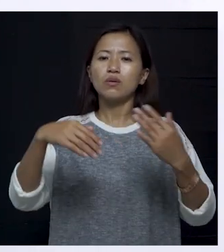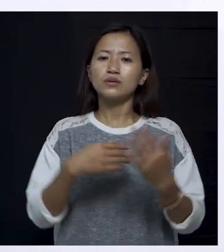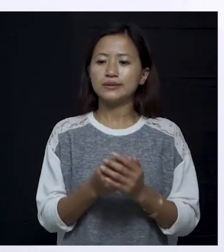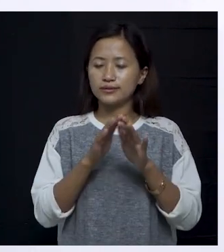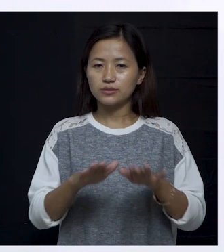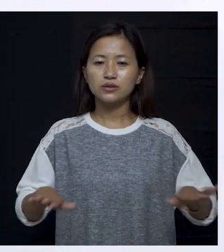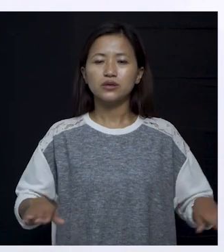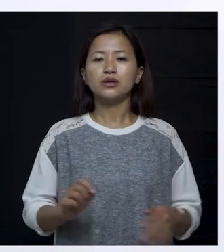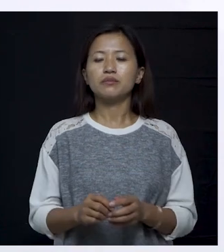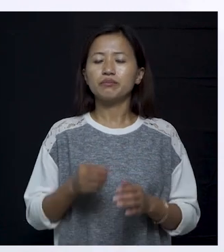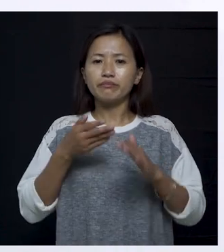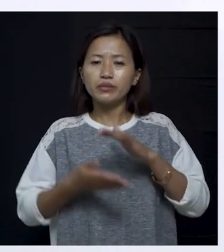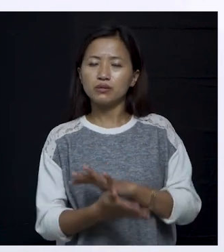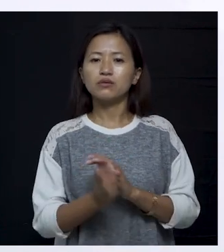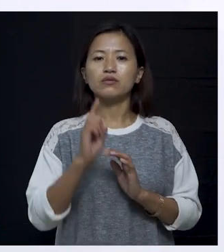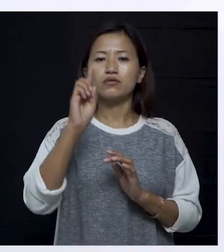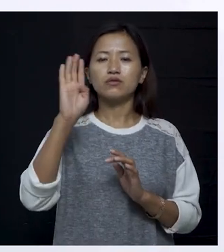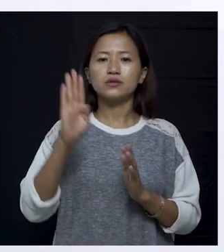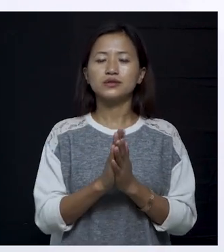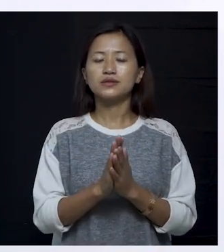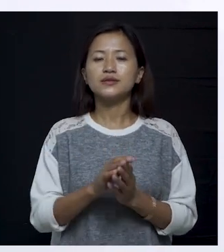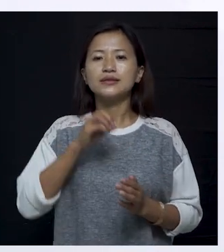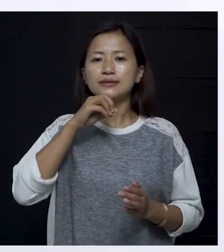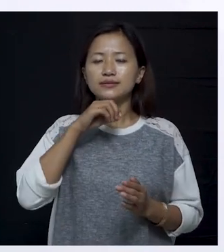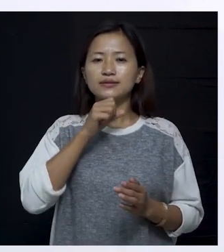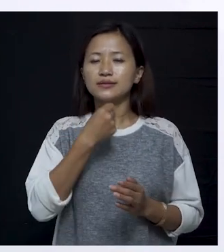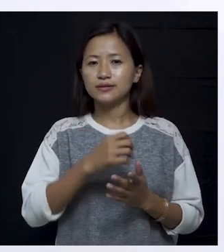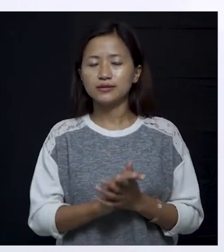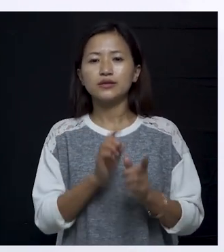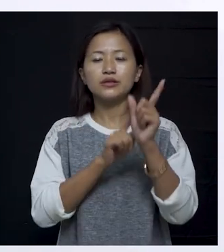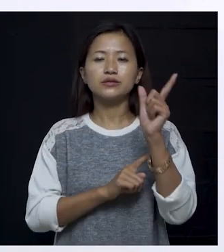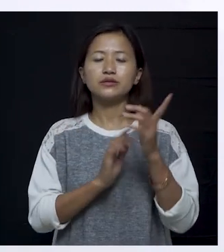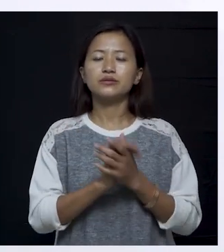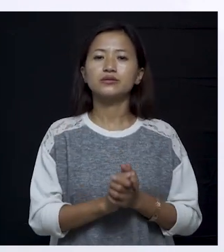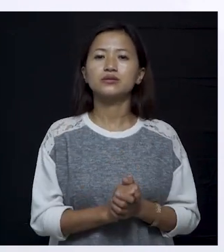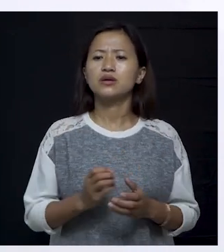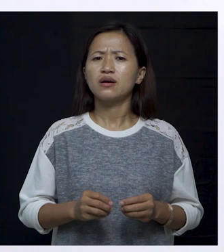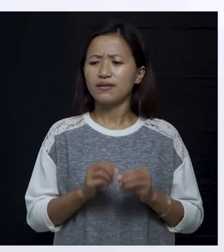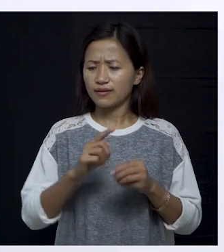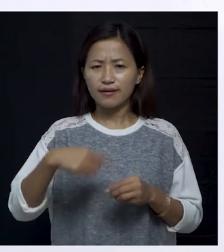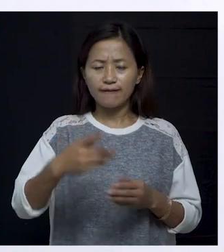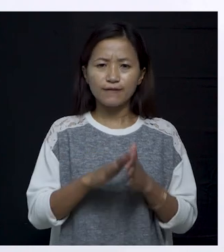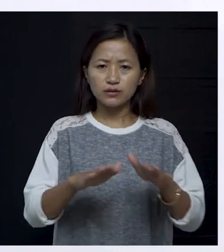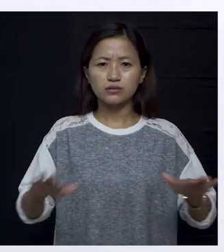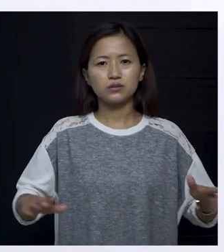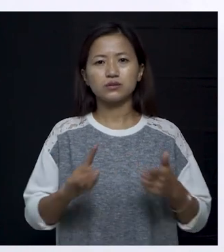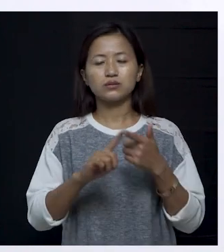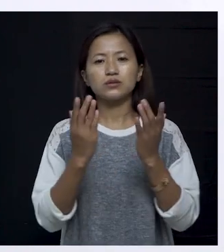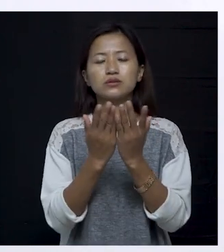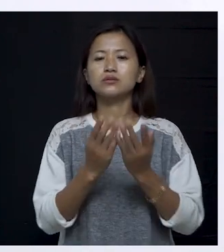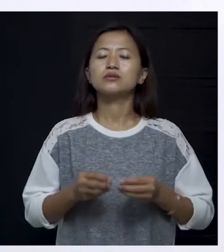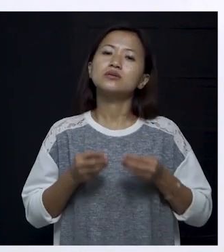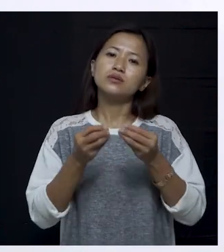children below 14 years of age. That means everyone, okay, every child should be given education. And